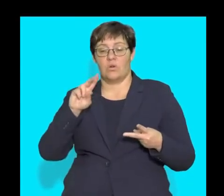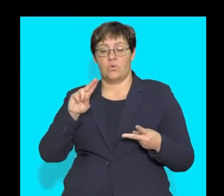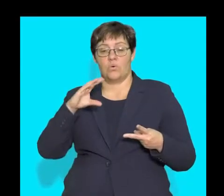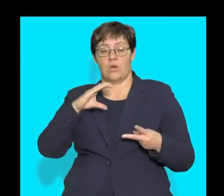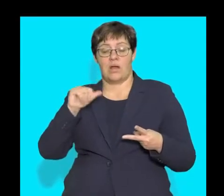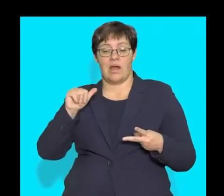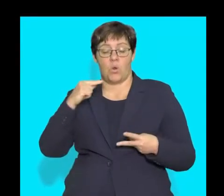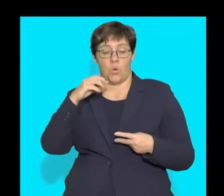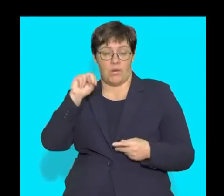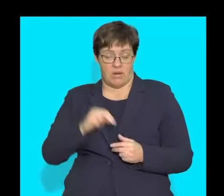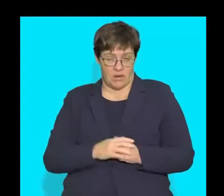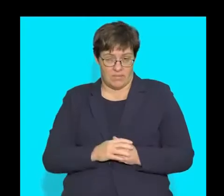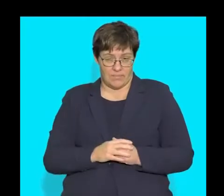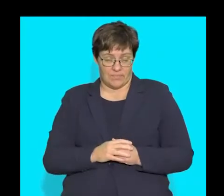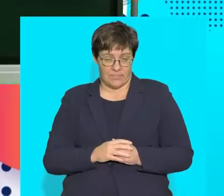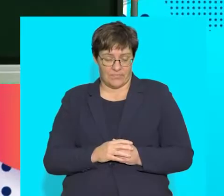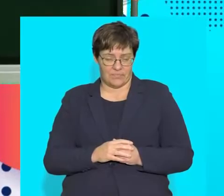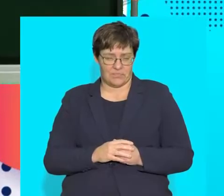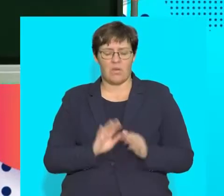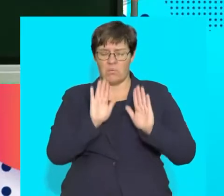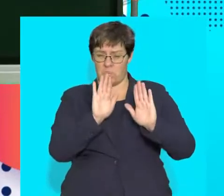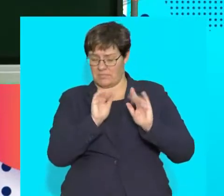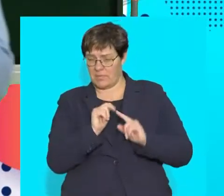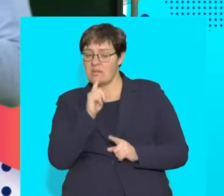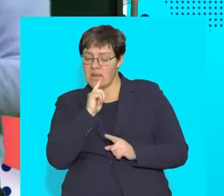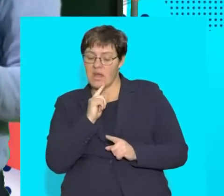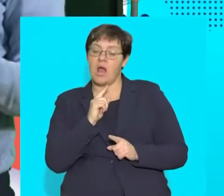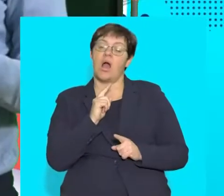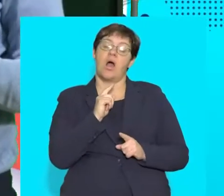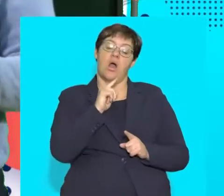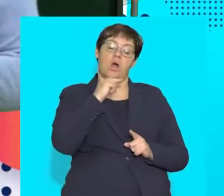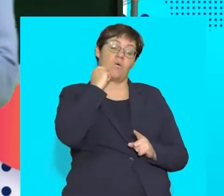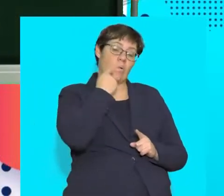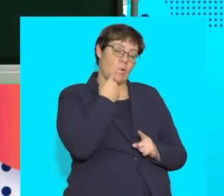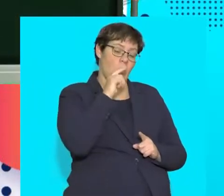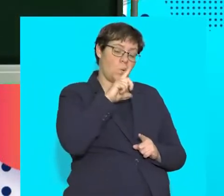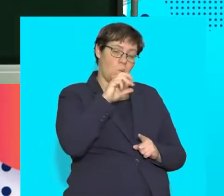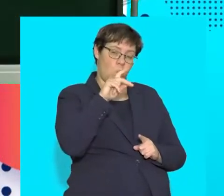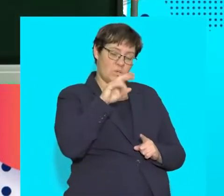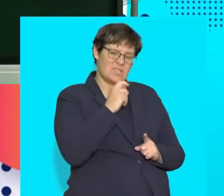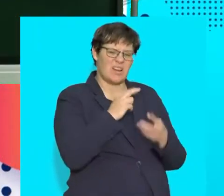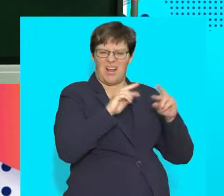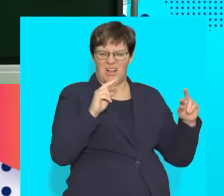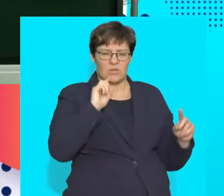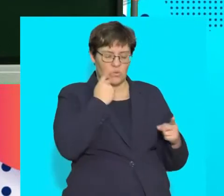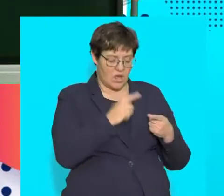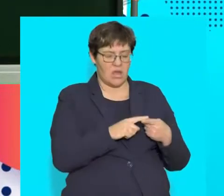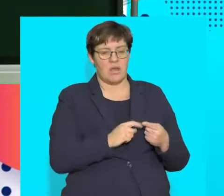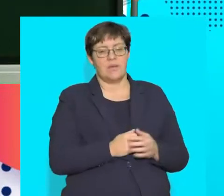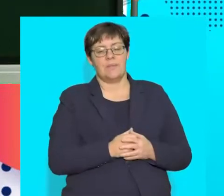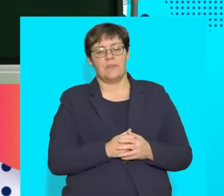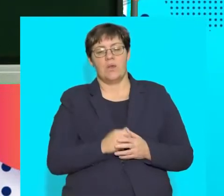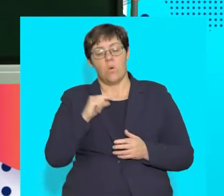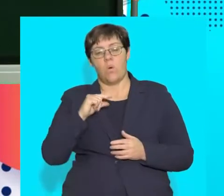glucagon. Now let's pause at that point. So guys, we've mentioned the word glucose, which is a type of sugar or